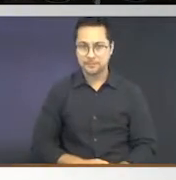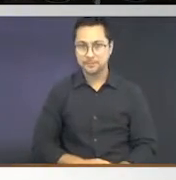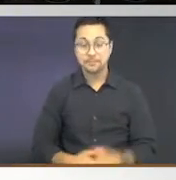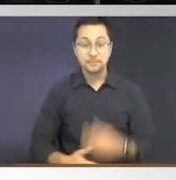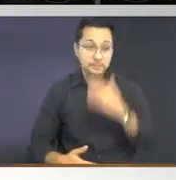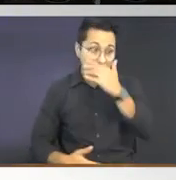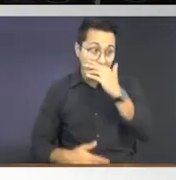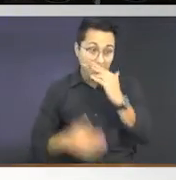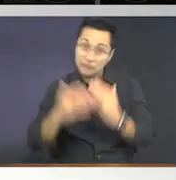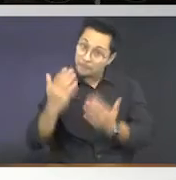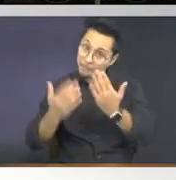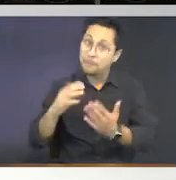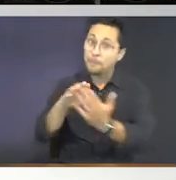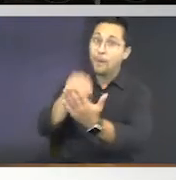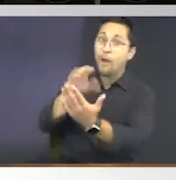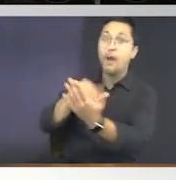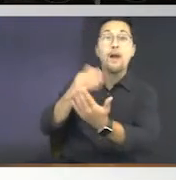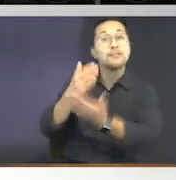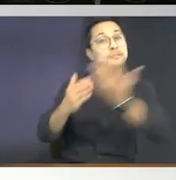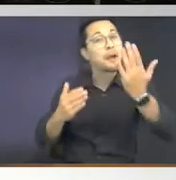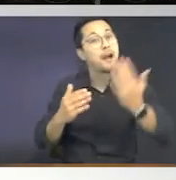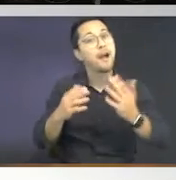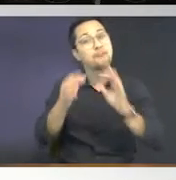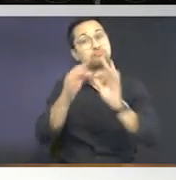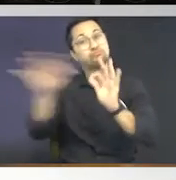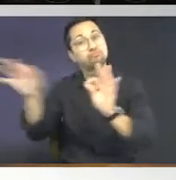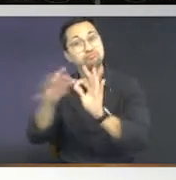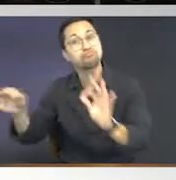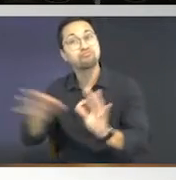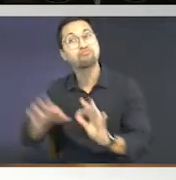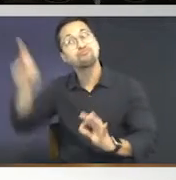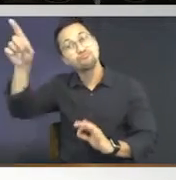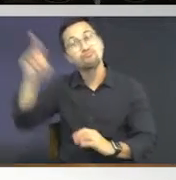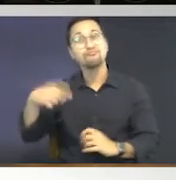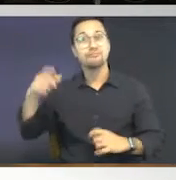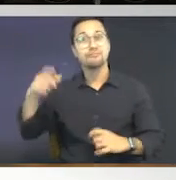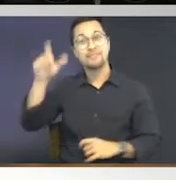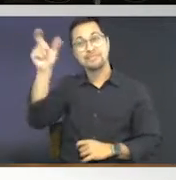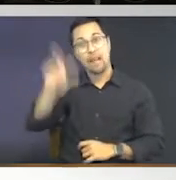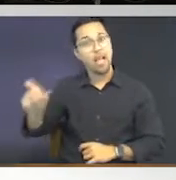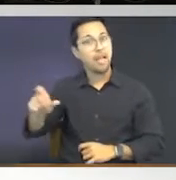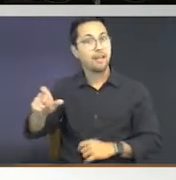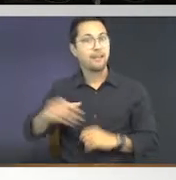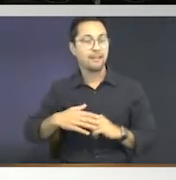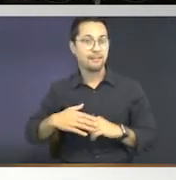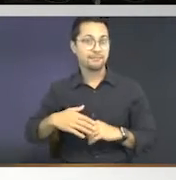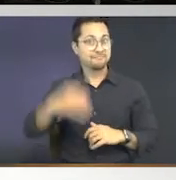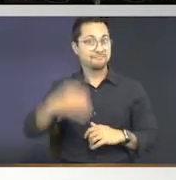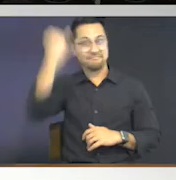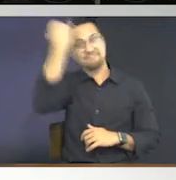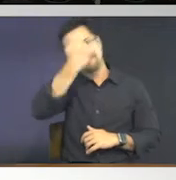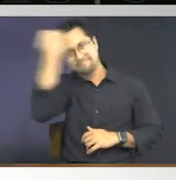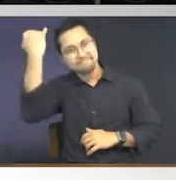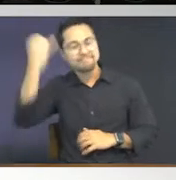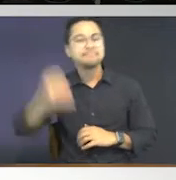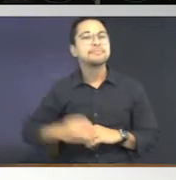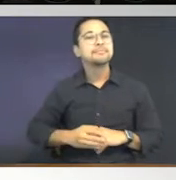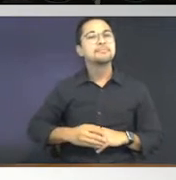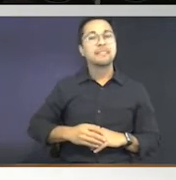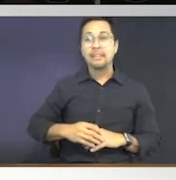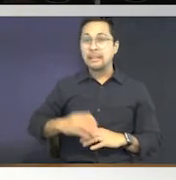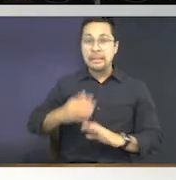You may even learn some handy phrases in Italian. It's all very exciting. After months of